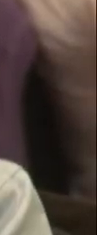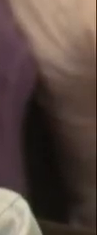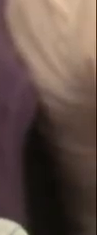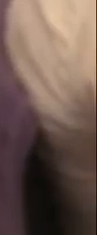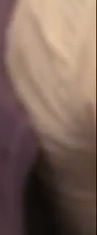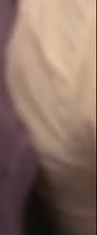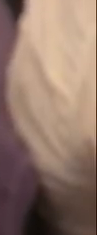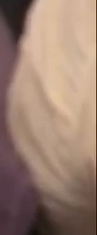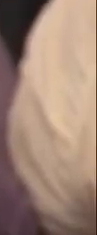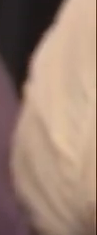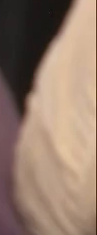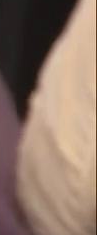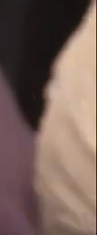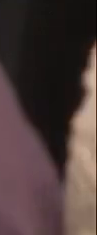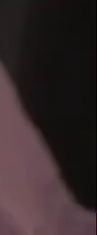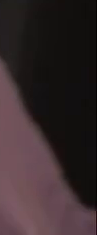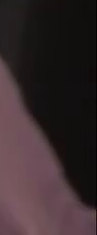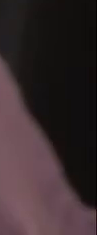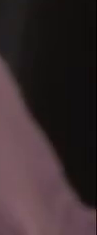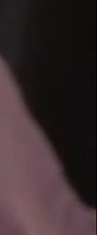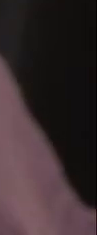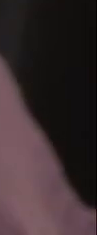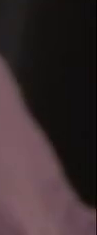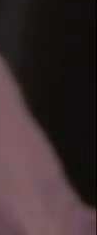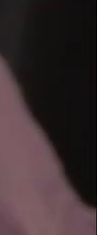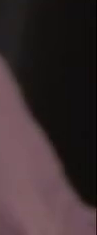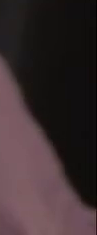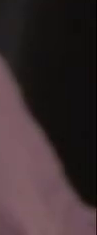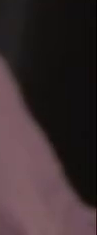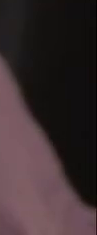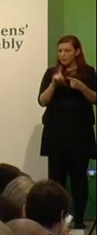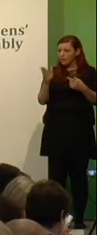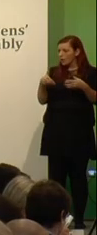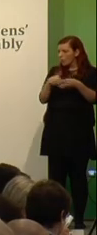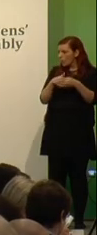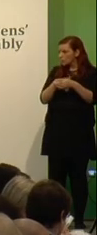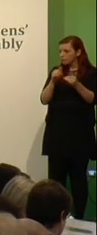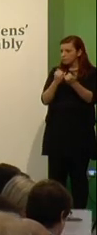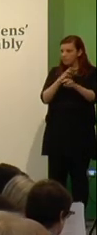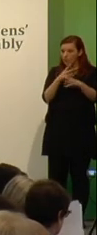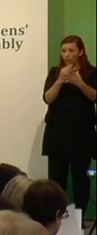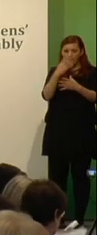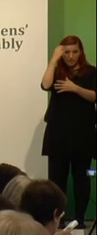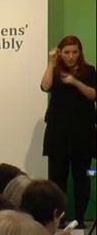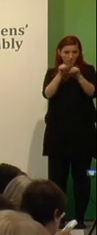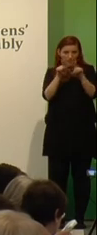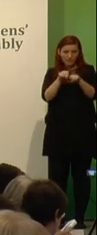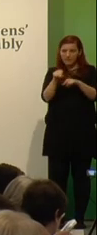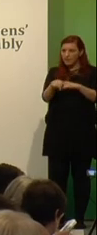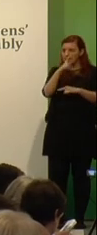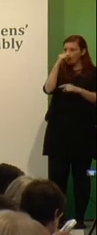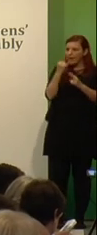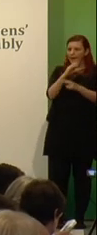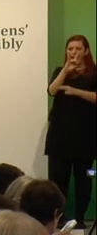together researchers, designers in training. This is where, including stroke survivors, people with dementia. Here's the example in